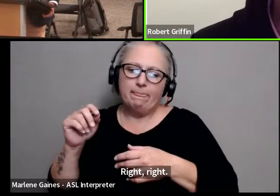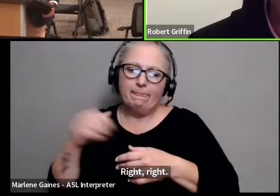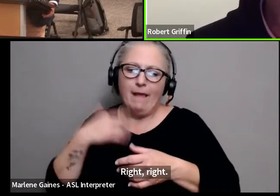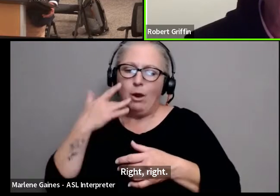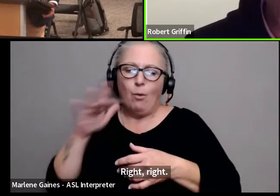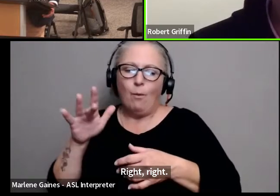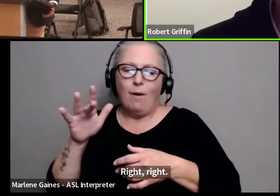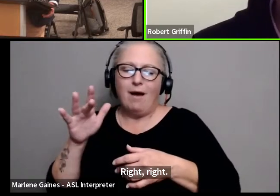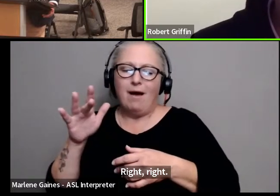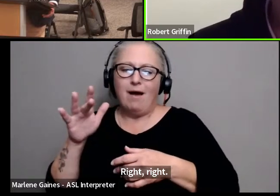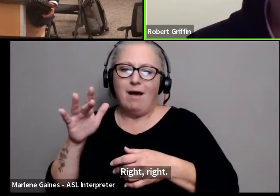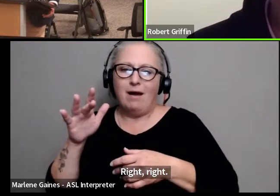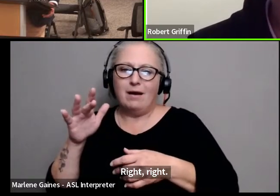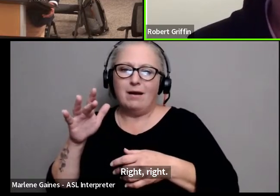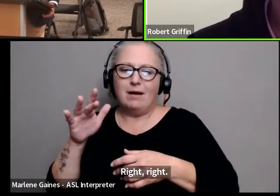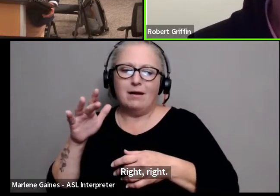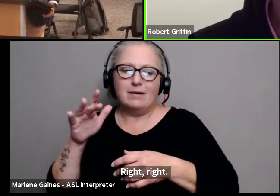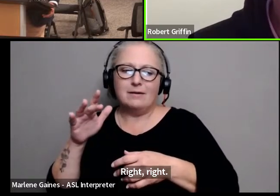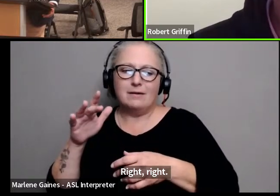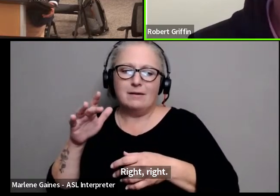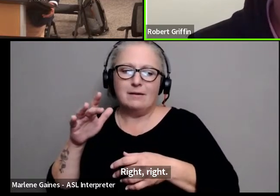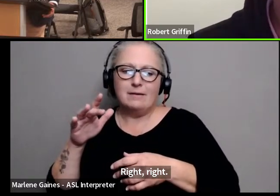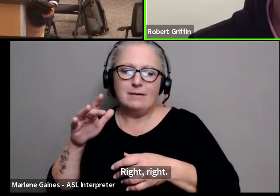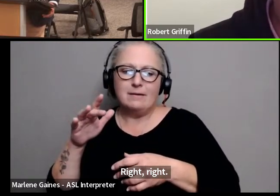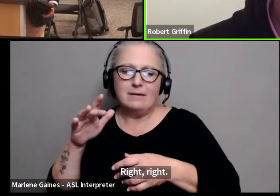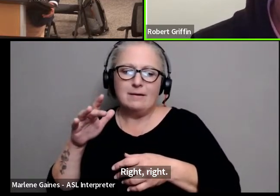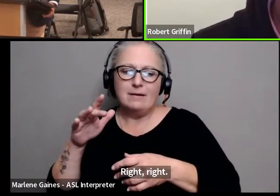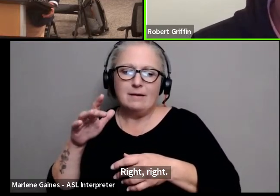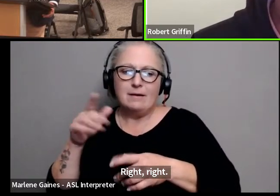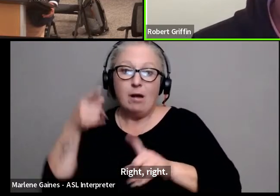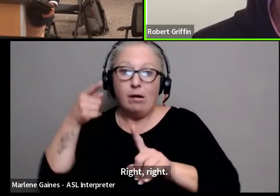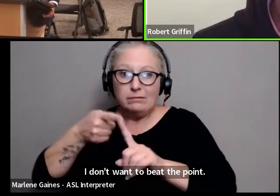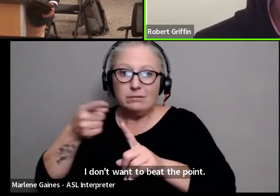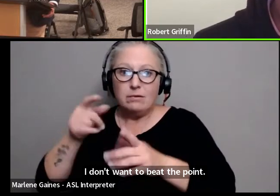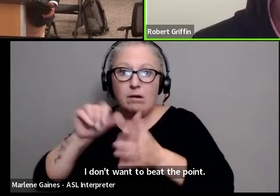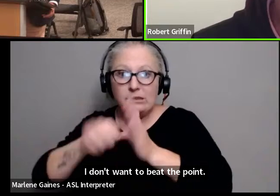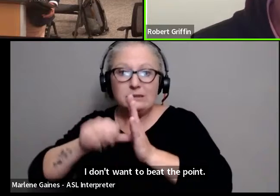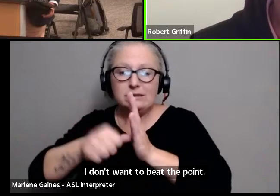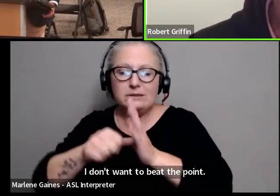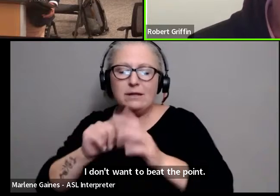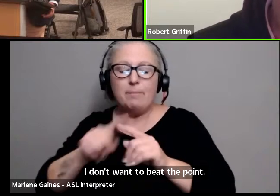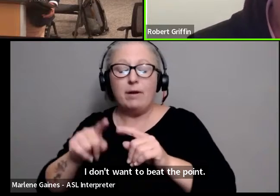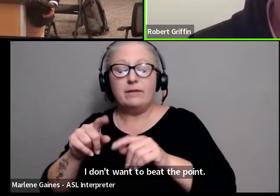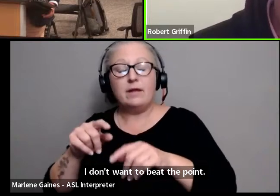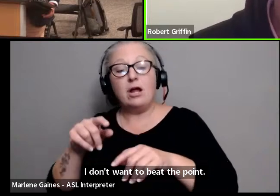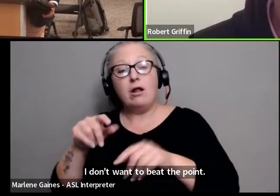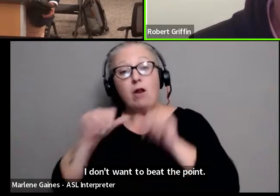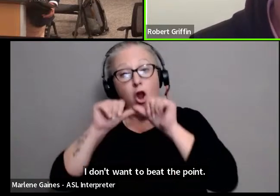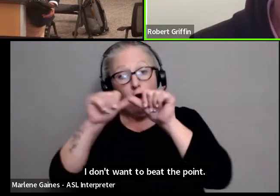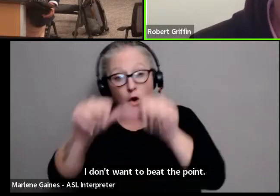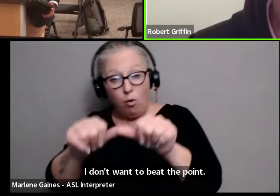to beat the point. Taking the long road and the picture,